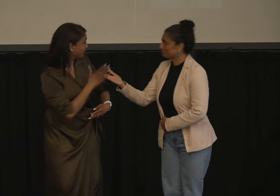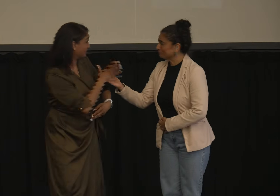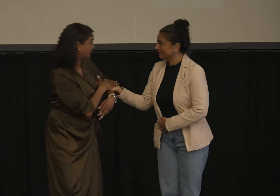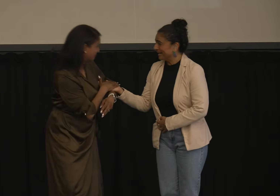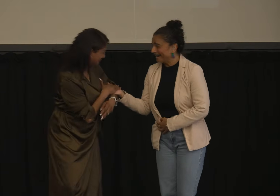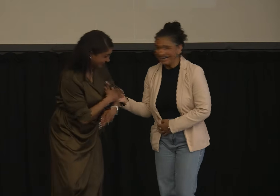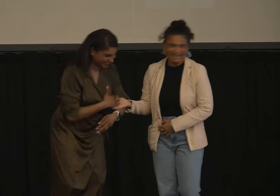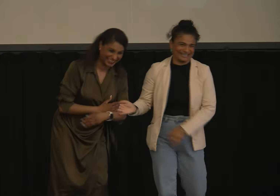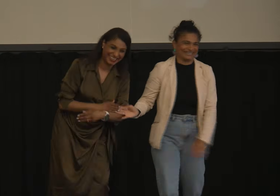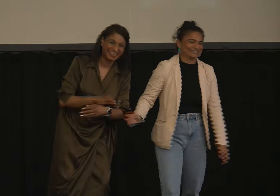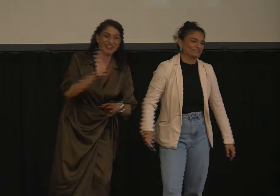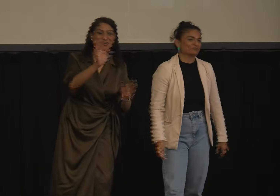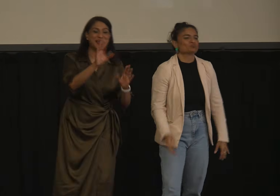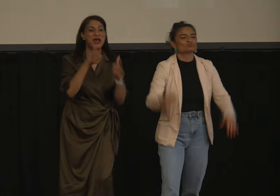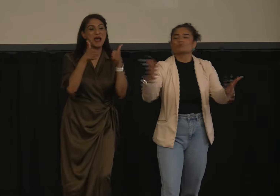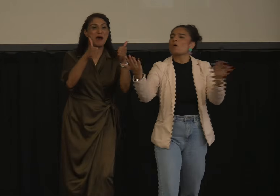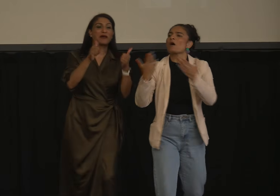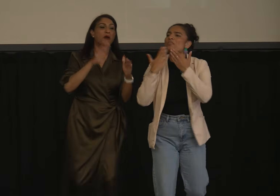Oh, I'm so sorry.